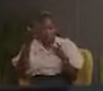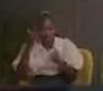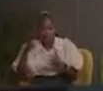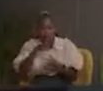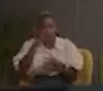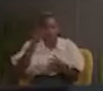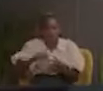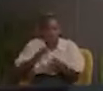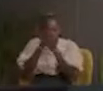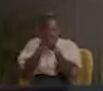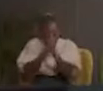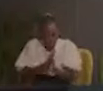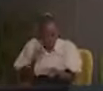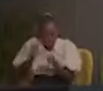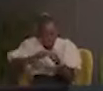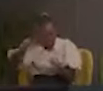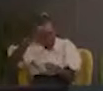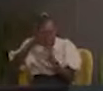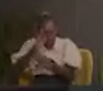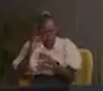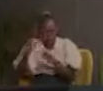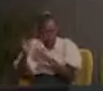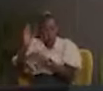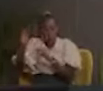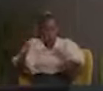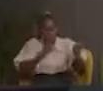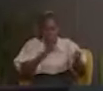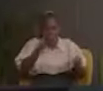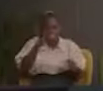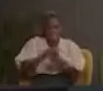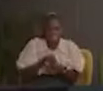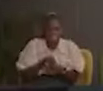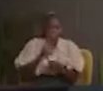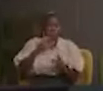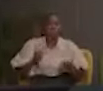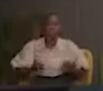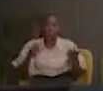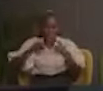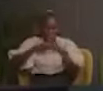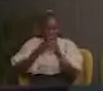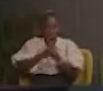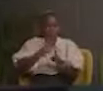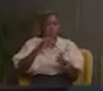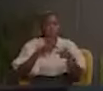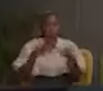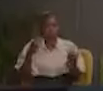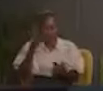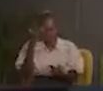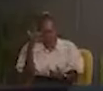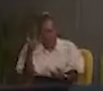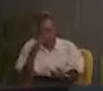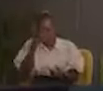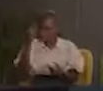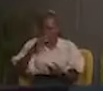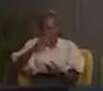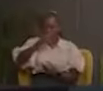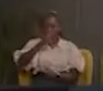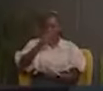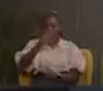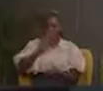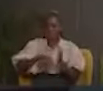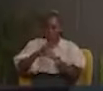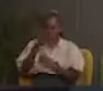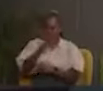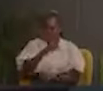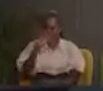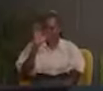man of God that God places around your life, beginning from your pastor. You know why? Because according to Jeremiah 3 and verse 15, men and